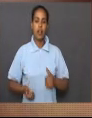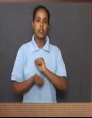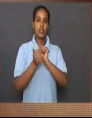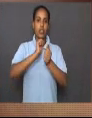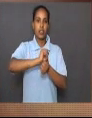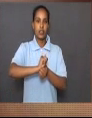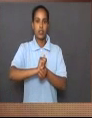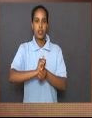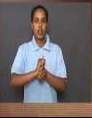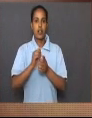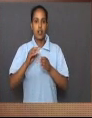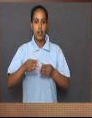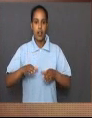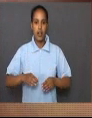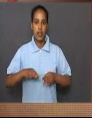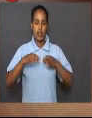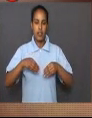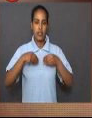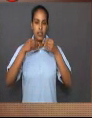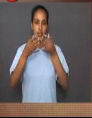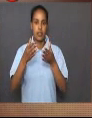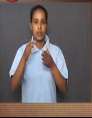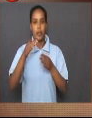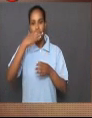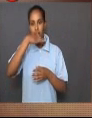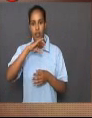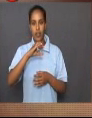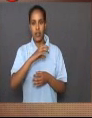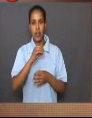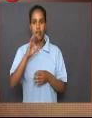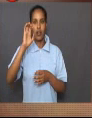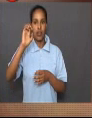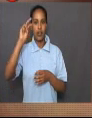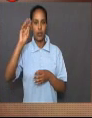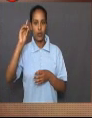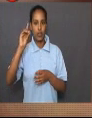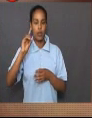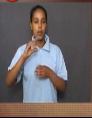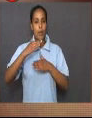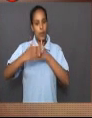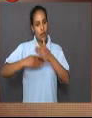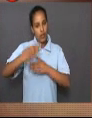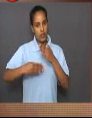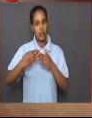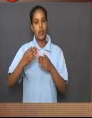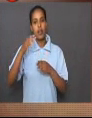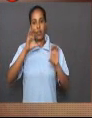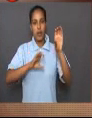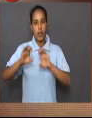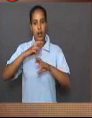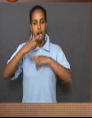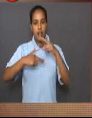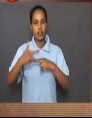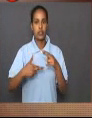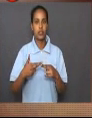change releases heat. An endothermic process is when a chemical